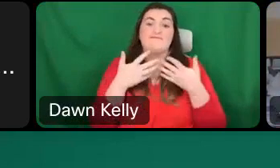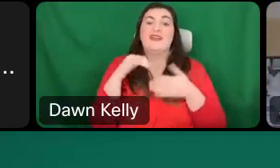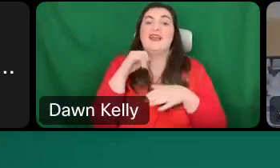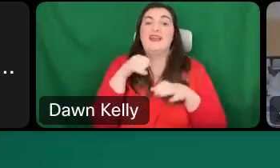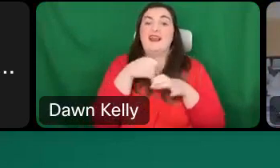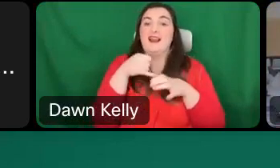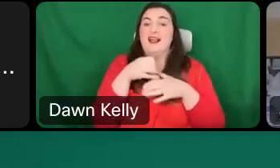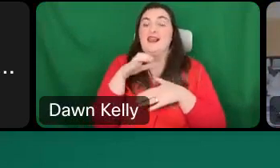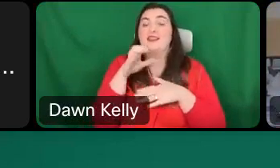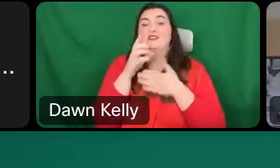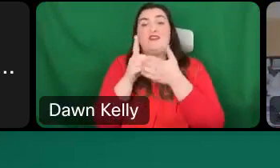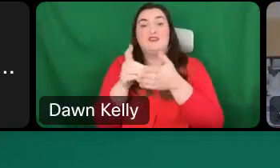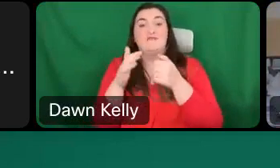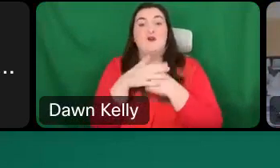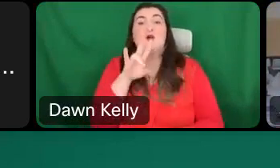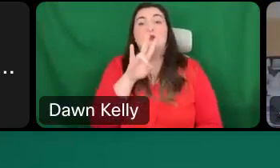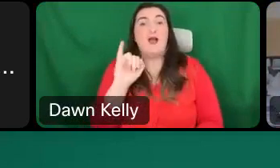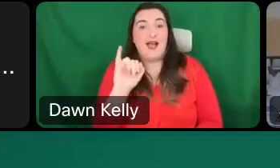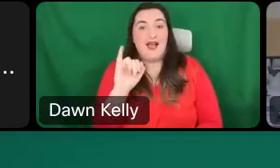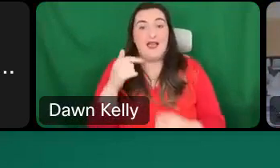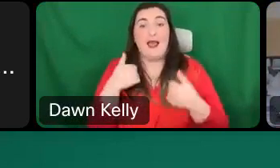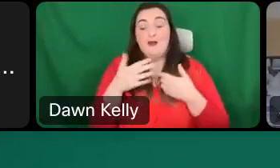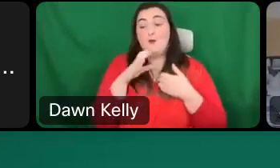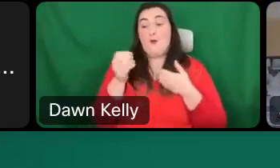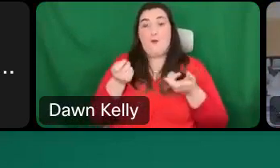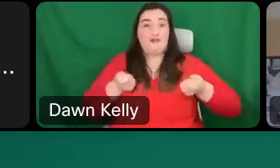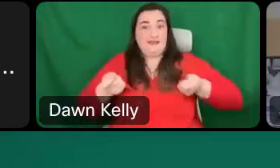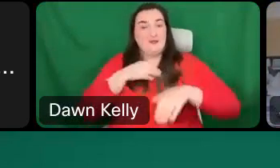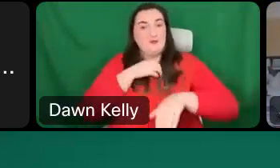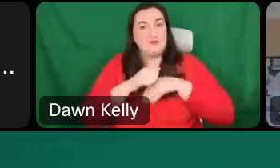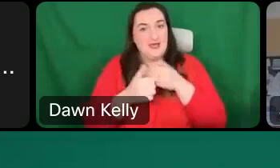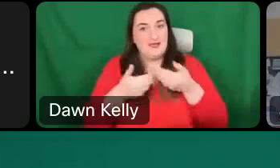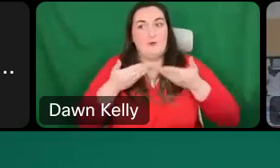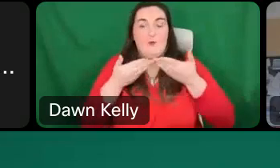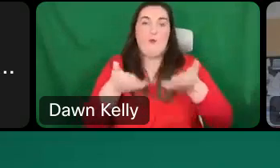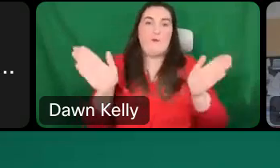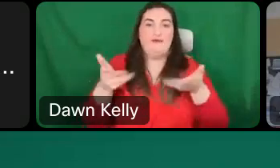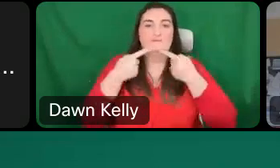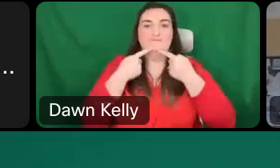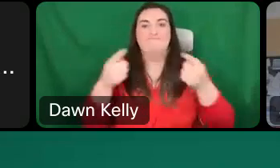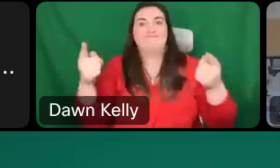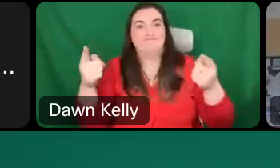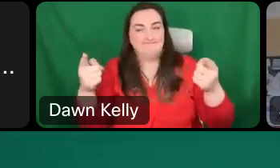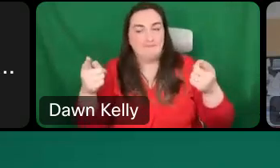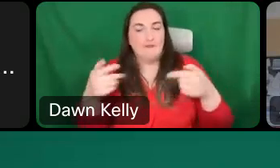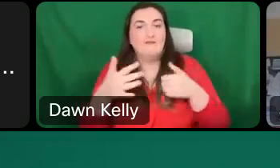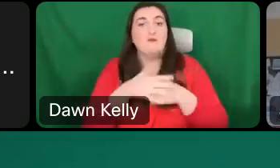NQPS, and I'll be co-facilitating today's open disclosure webinar on the Patient